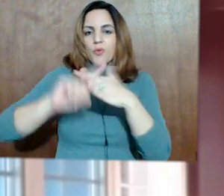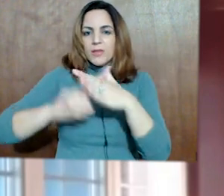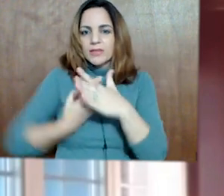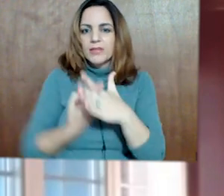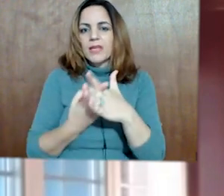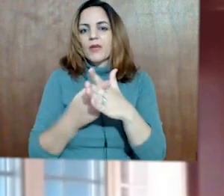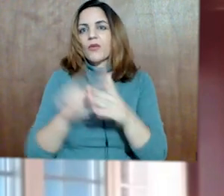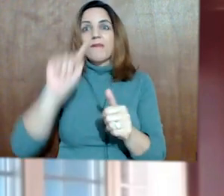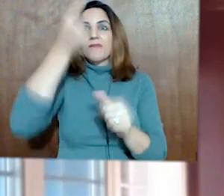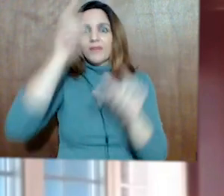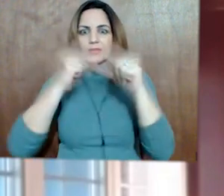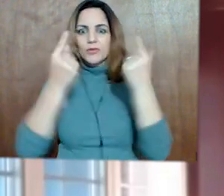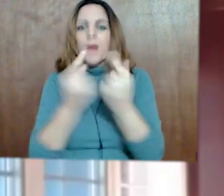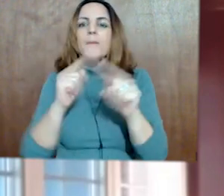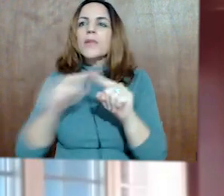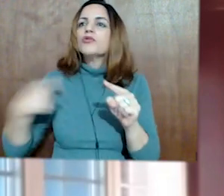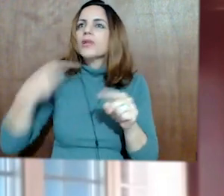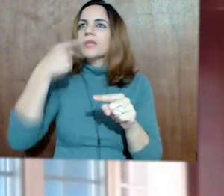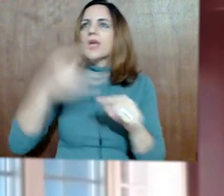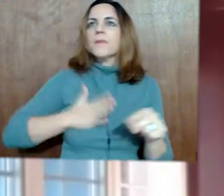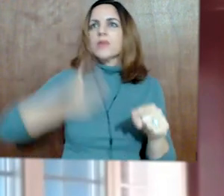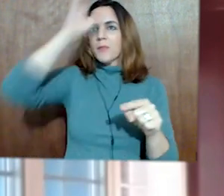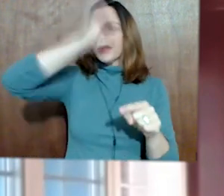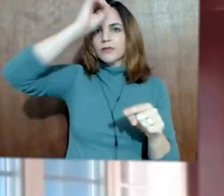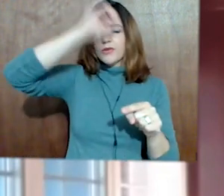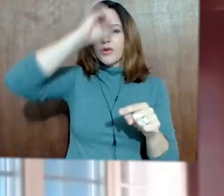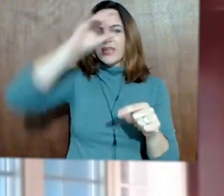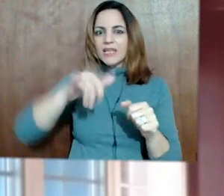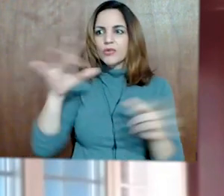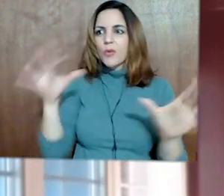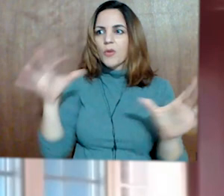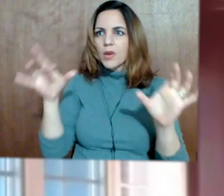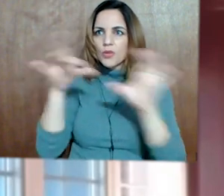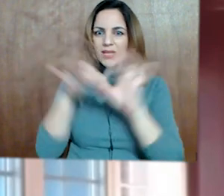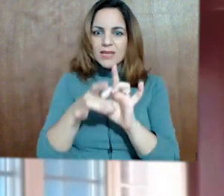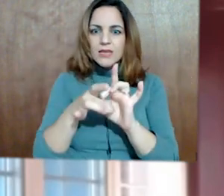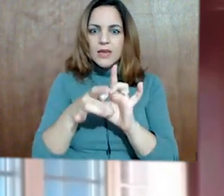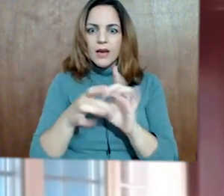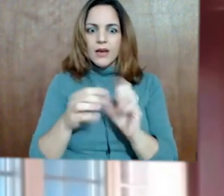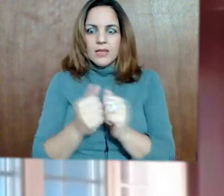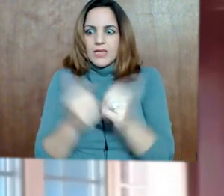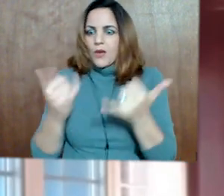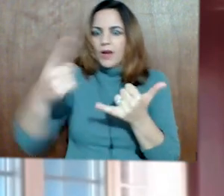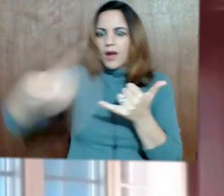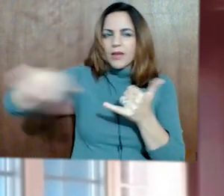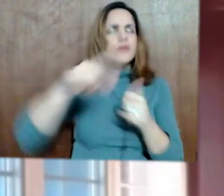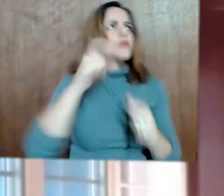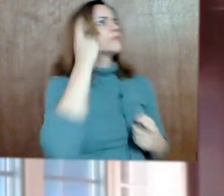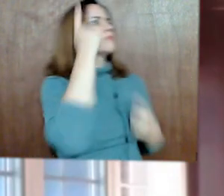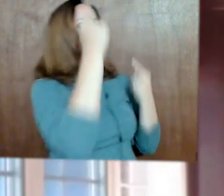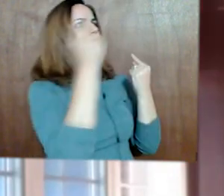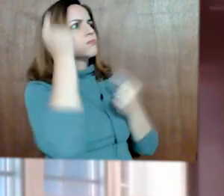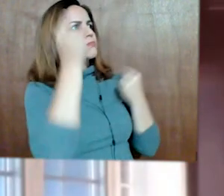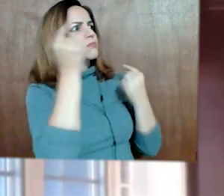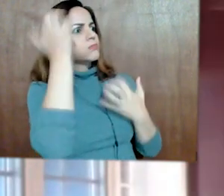that Mamia and Kenyatta and Amiri Baraka had, to find ways to build solidarities, to